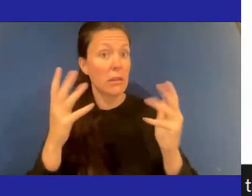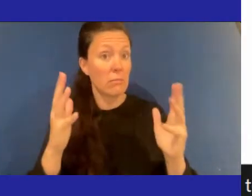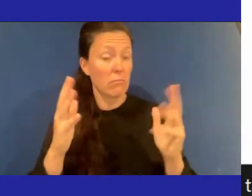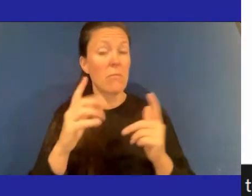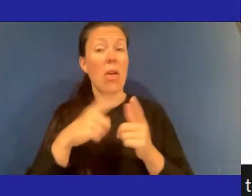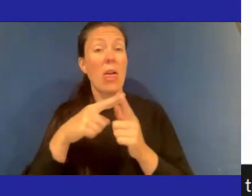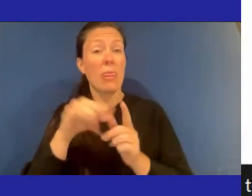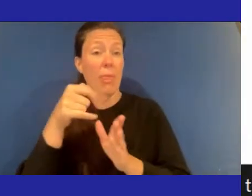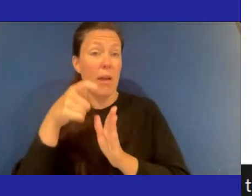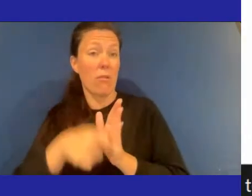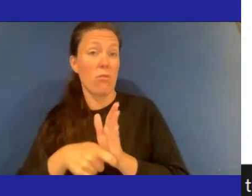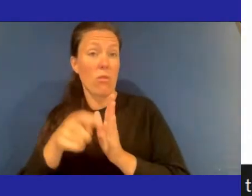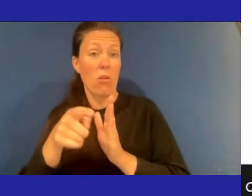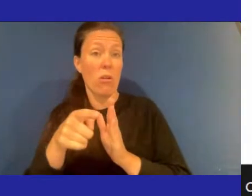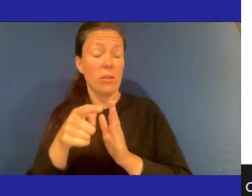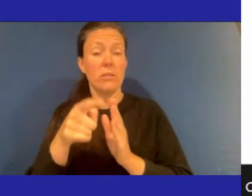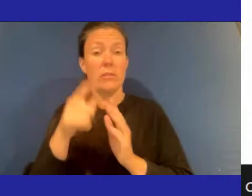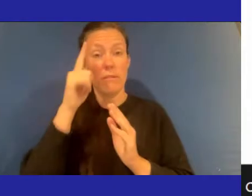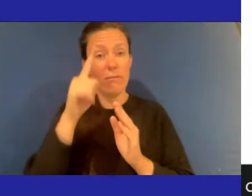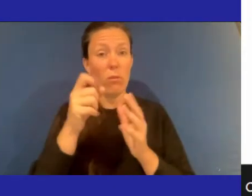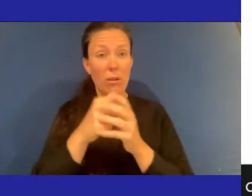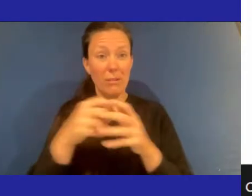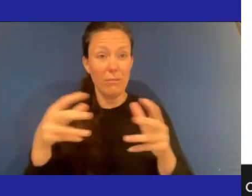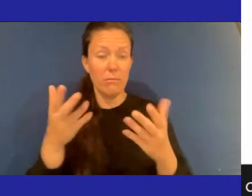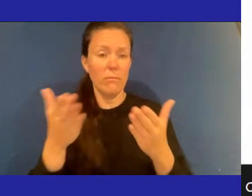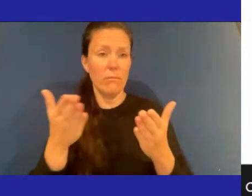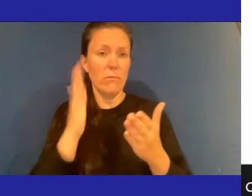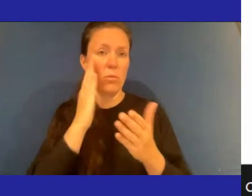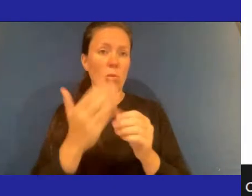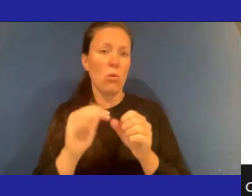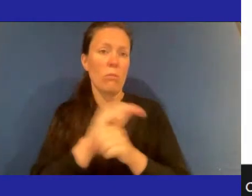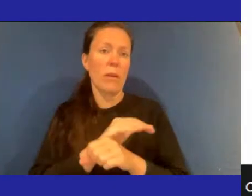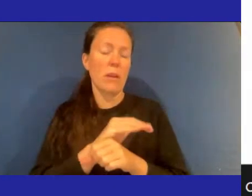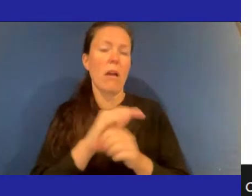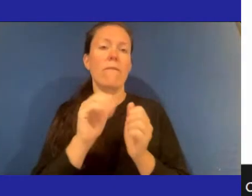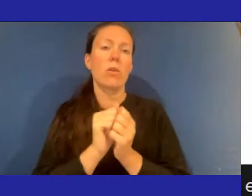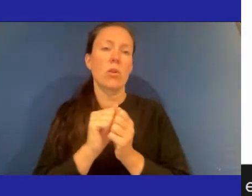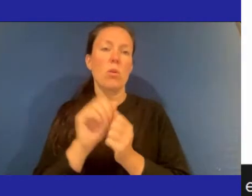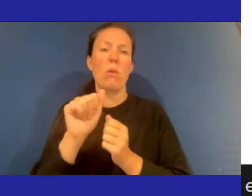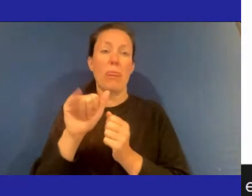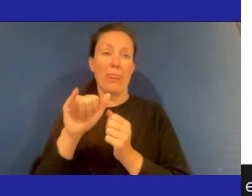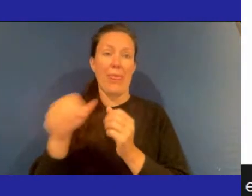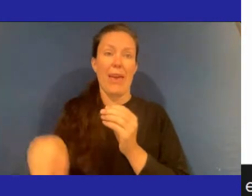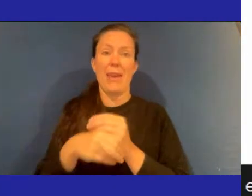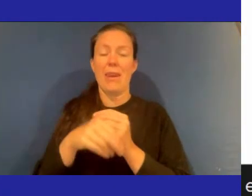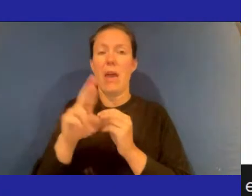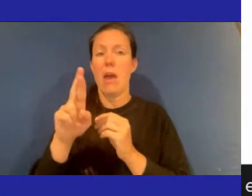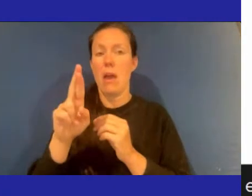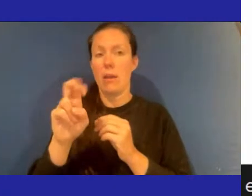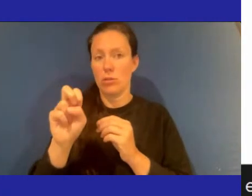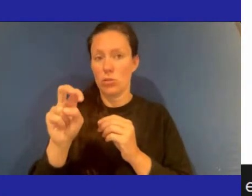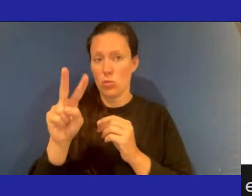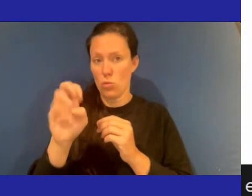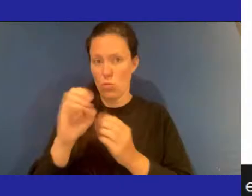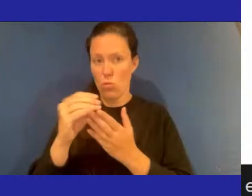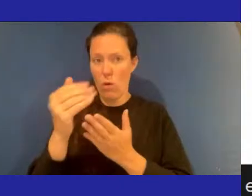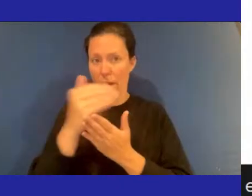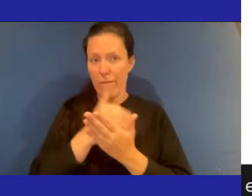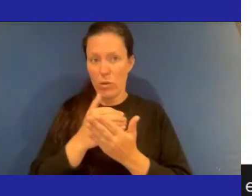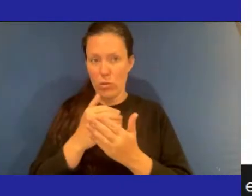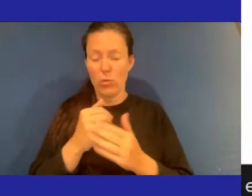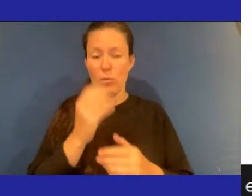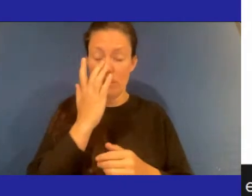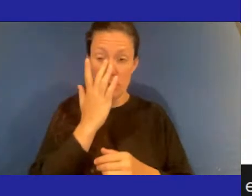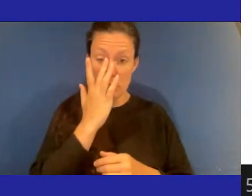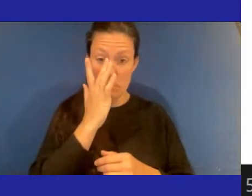that expansion of service will be covered by the net additional revenue generated by the services provided. Next slide,